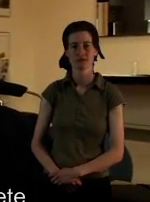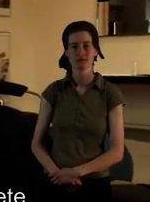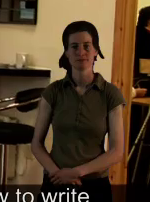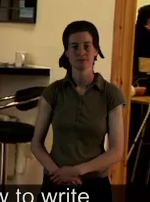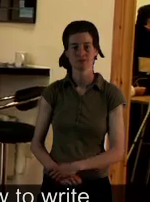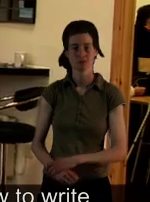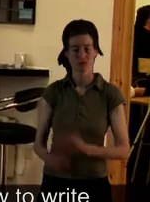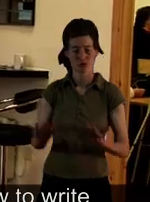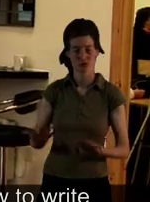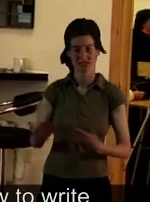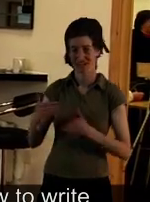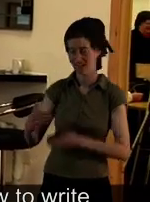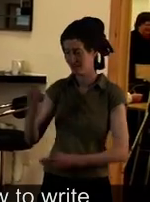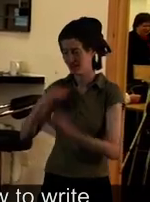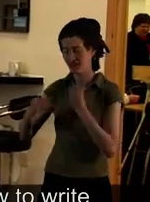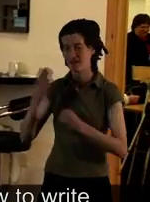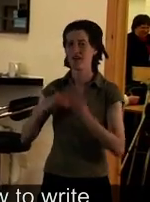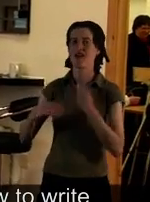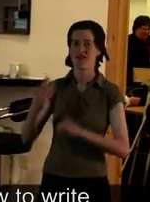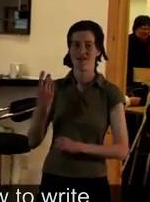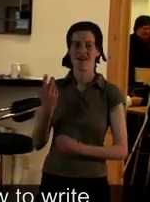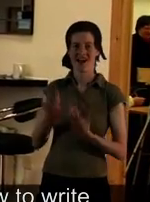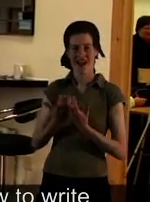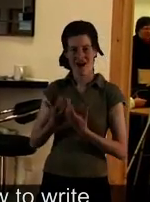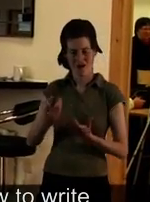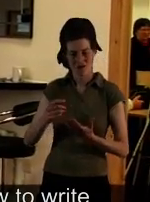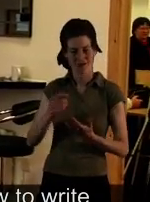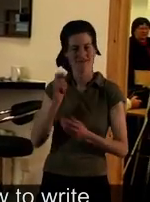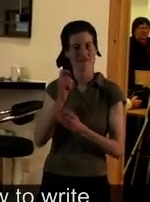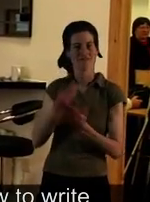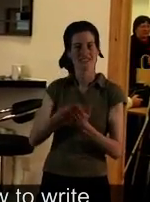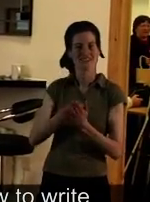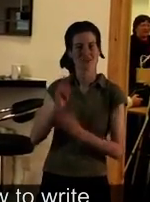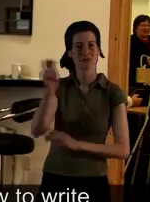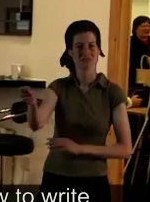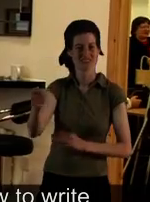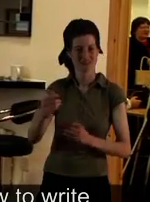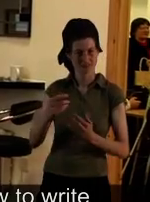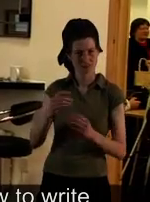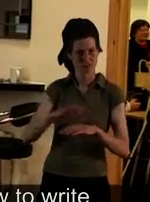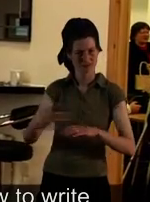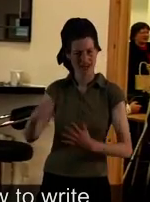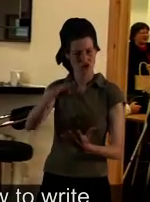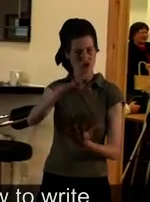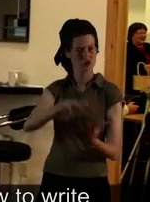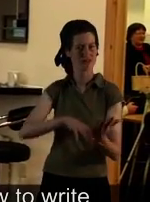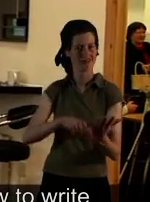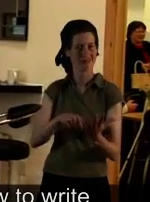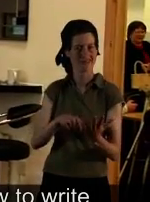form. I've found out from today's session how